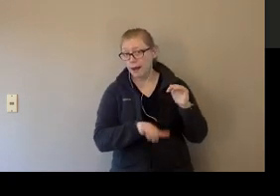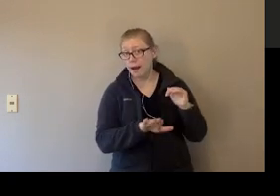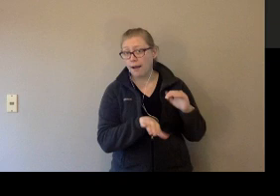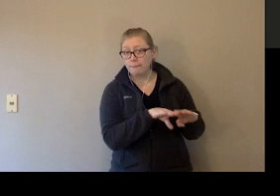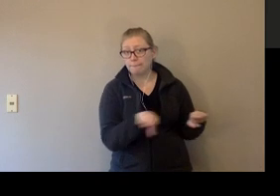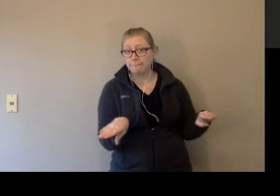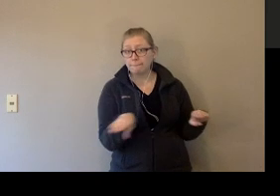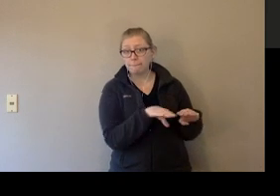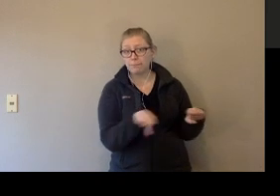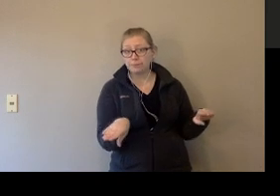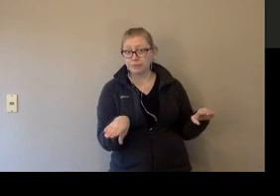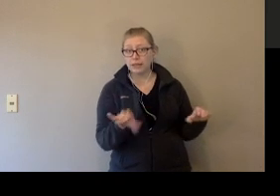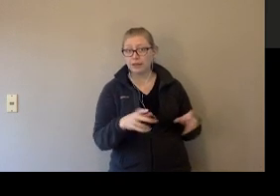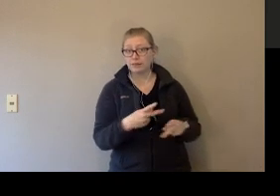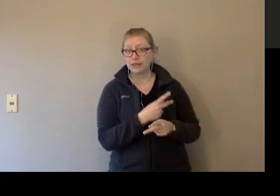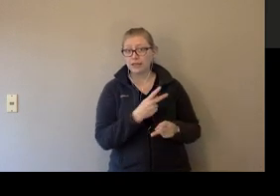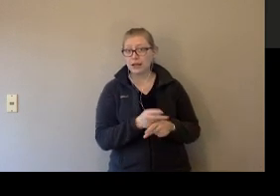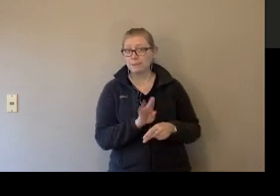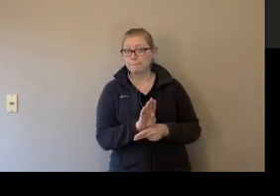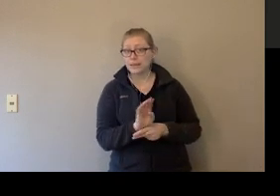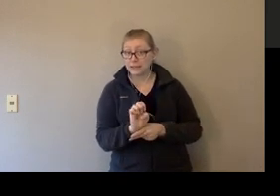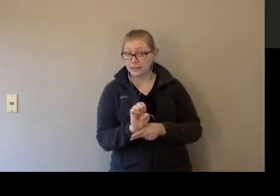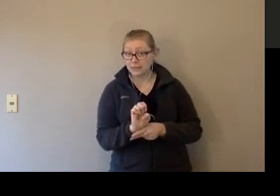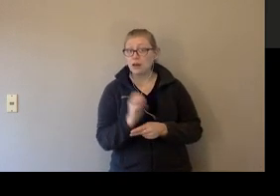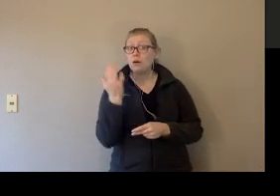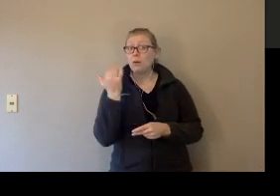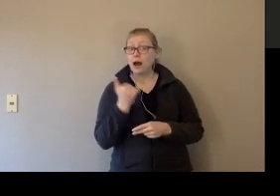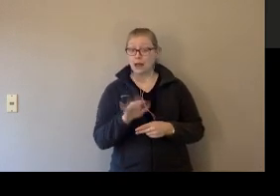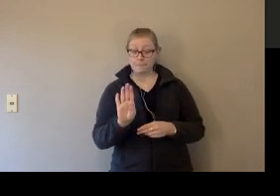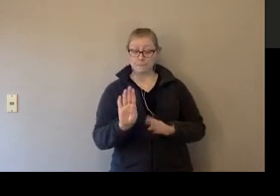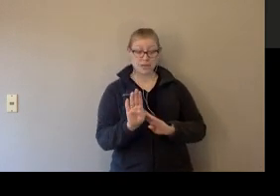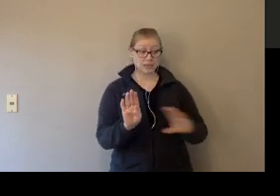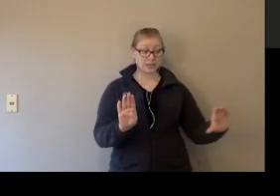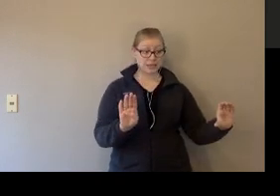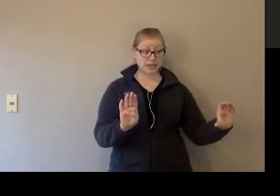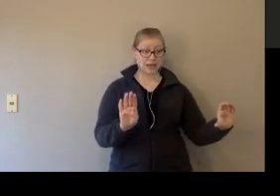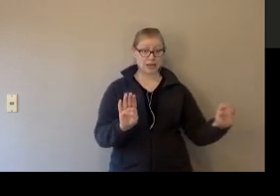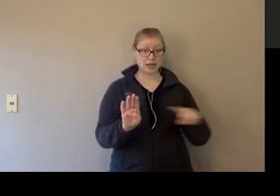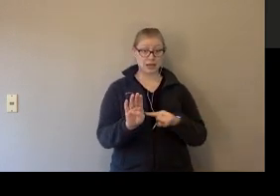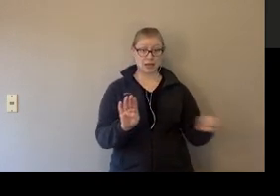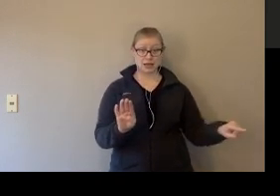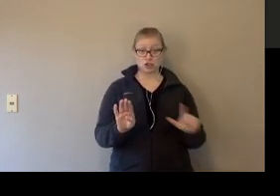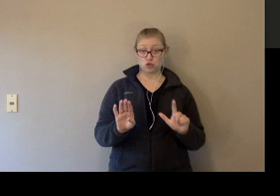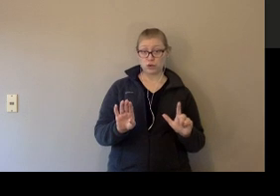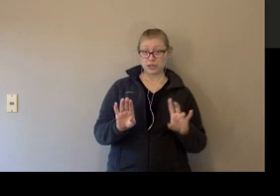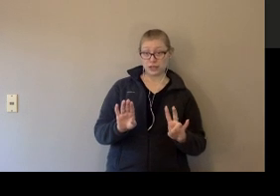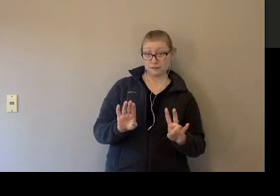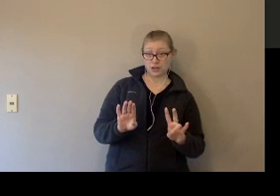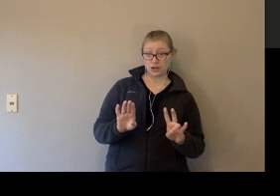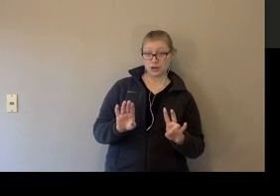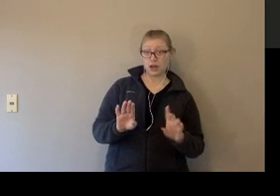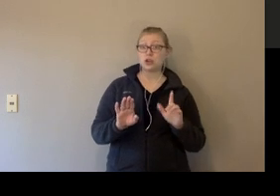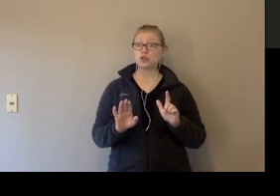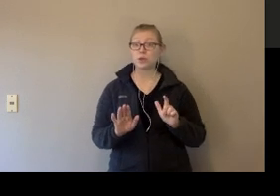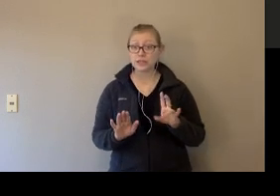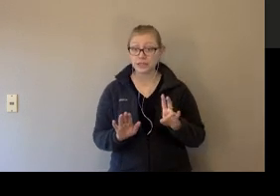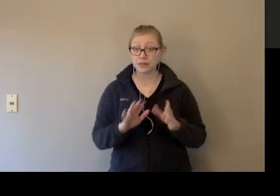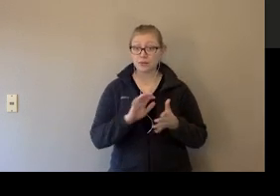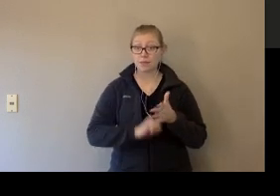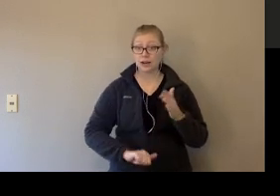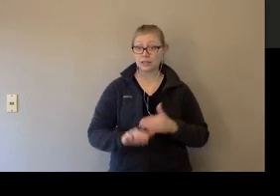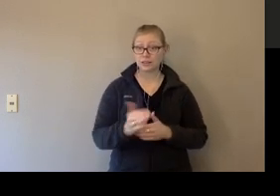the length BE because BC is 27, and 27 minus 15 is going to give me